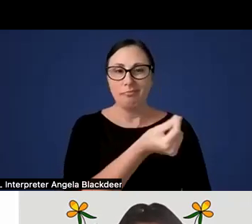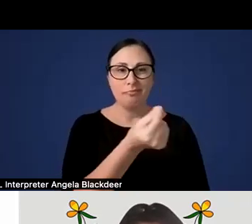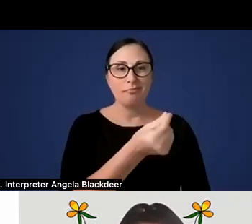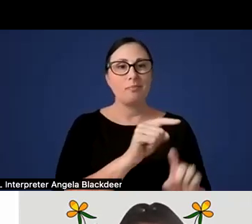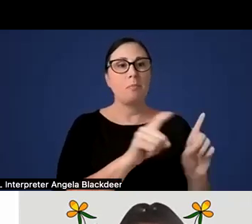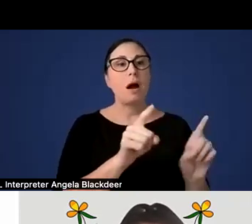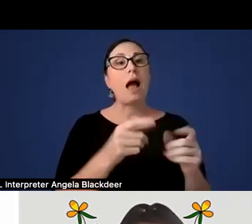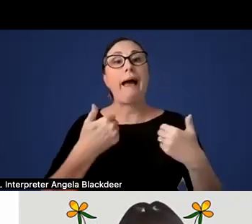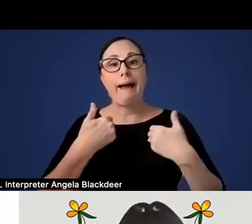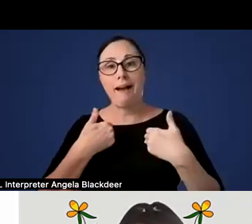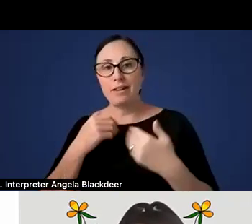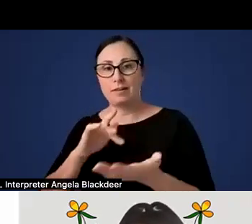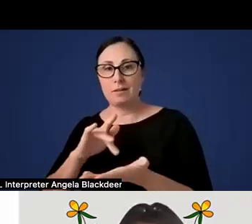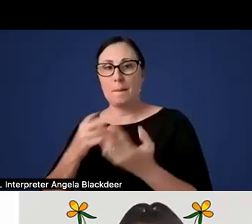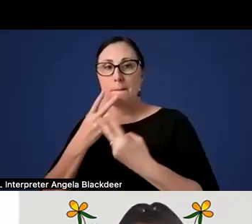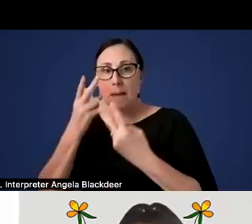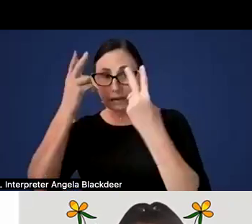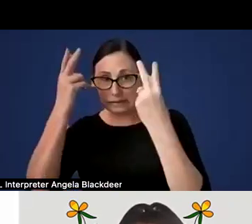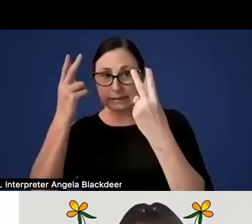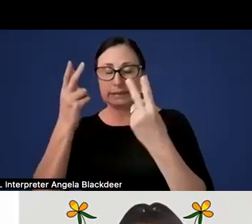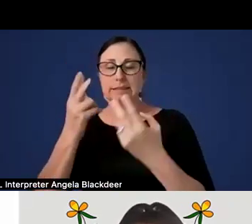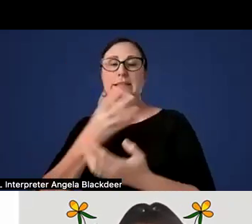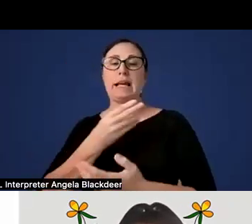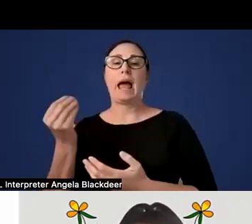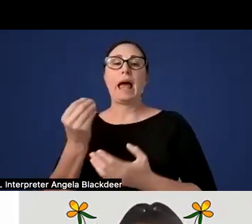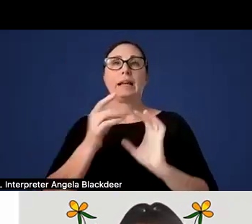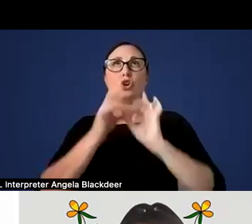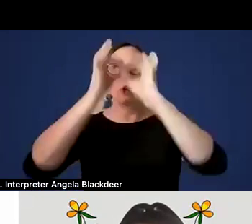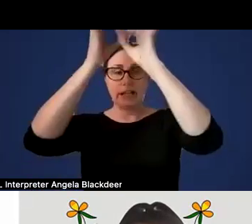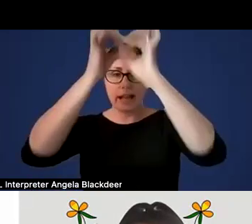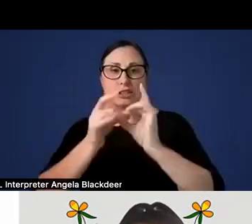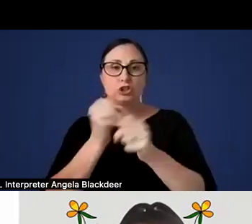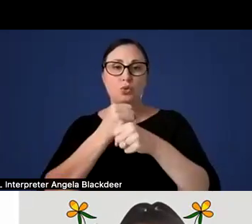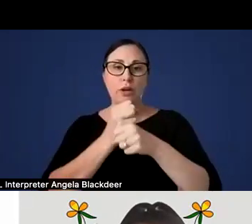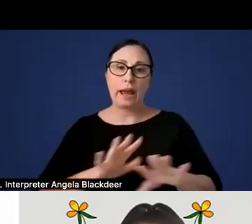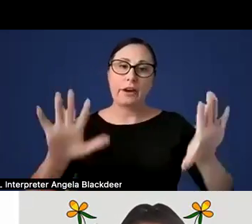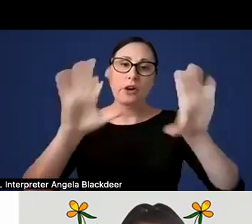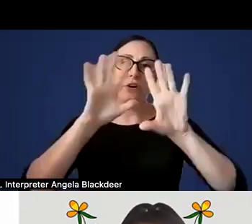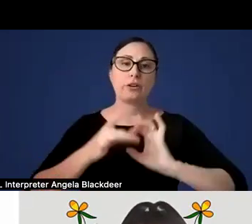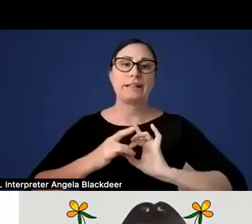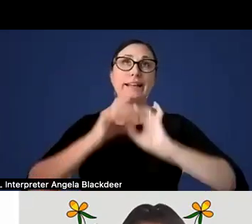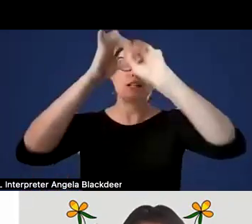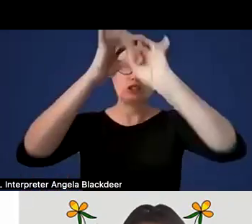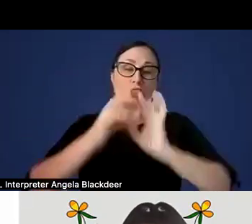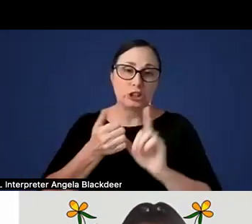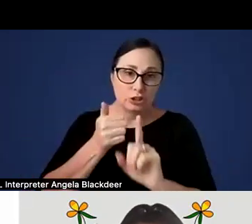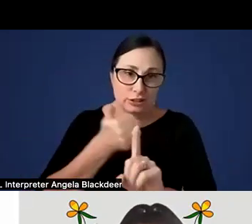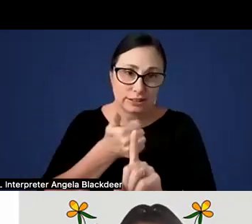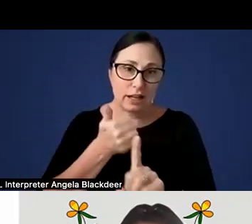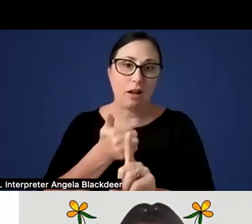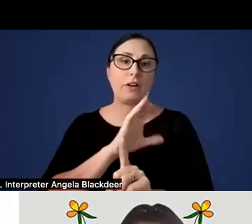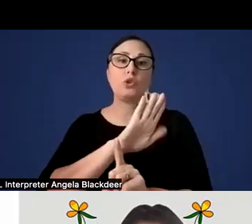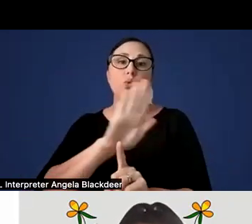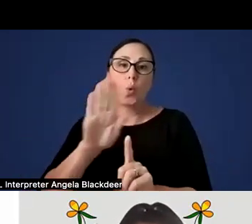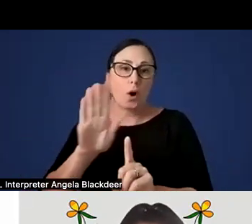medicine, in your connection to creator, your connection to yourself, your spirituality, however you describe